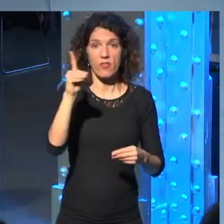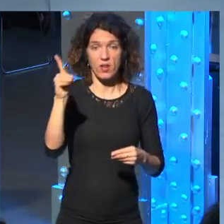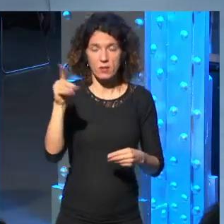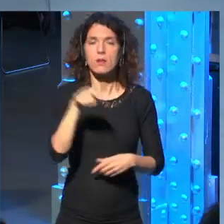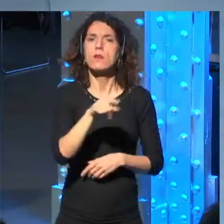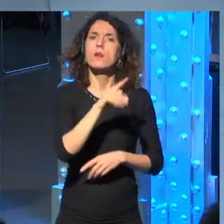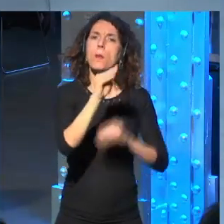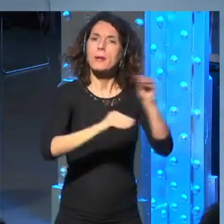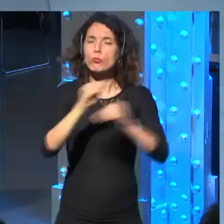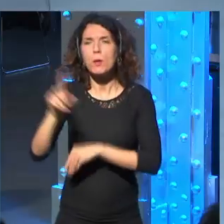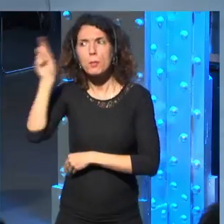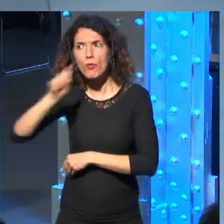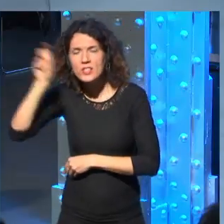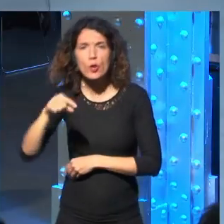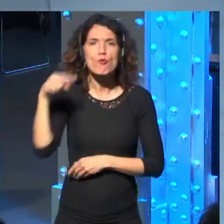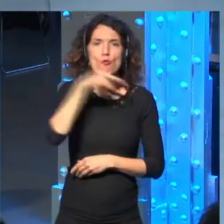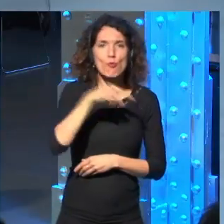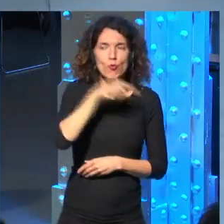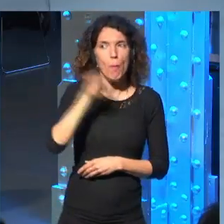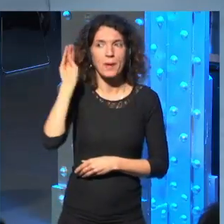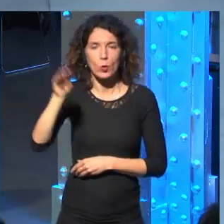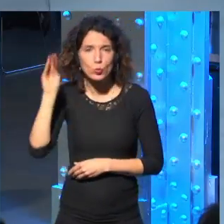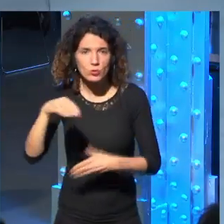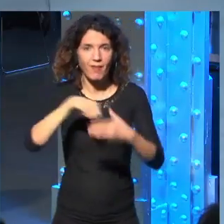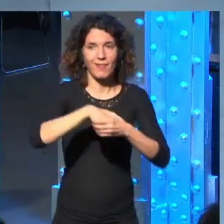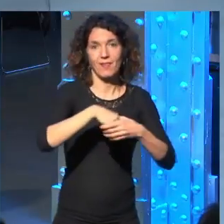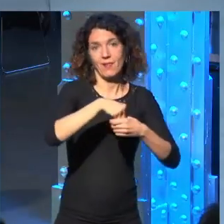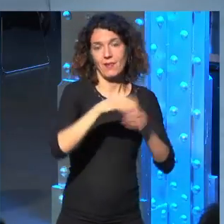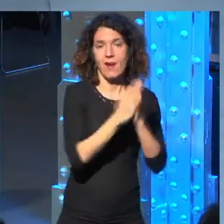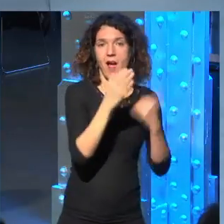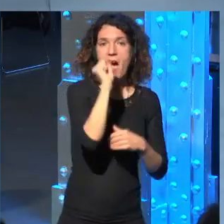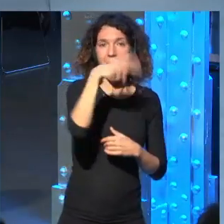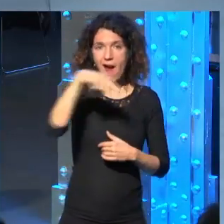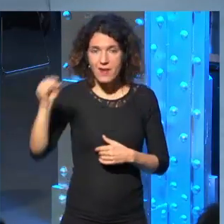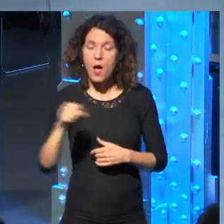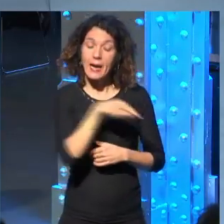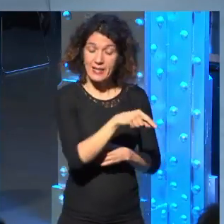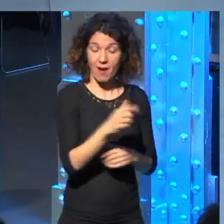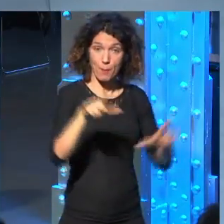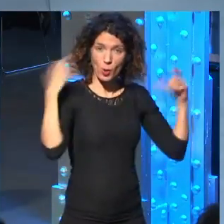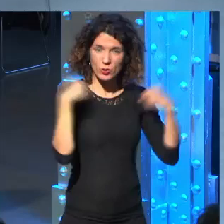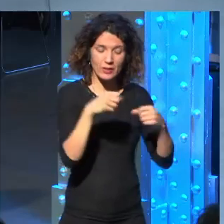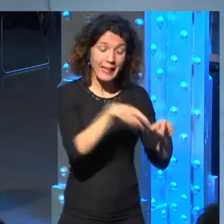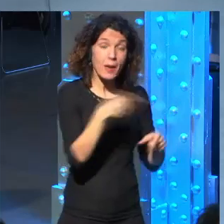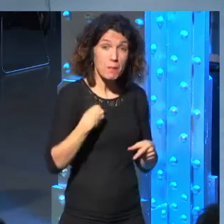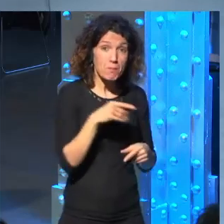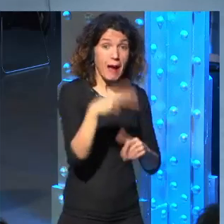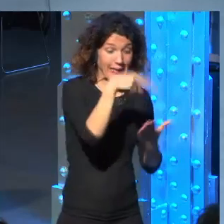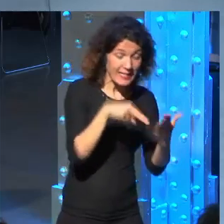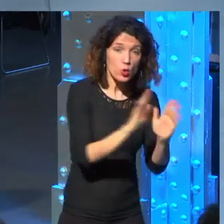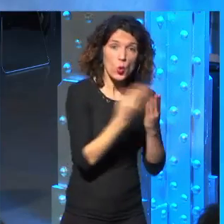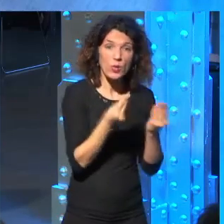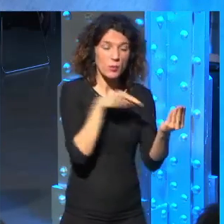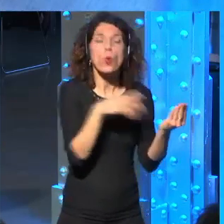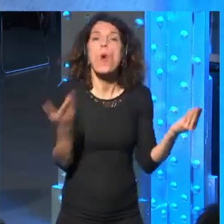professors, so in Anna Karenina, she is reading a book. Which book is she reading? And they said, oh, don't ask me. I'm a